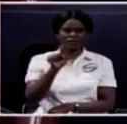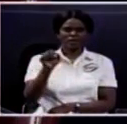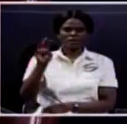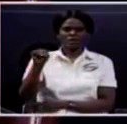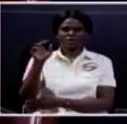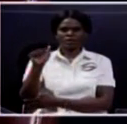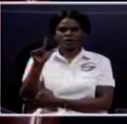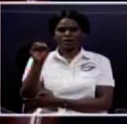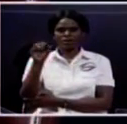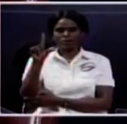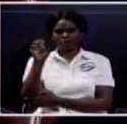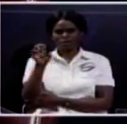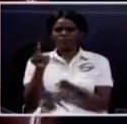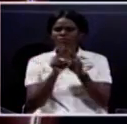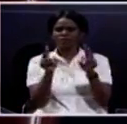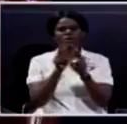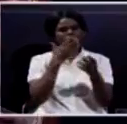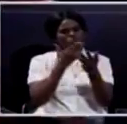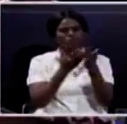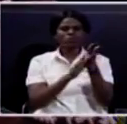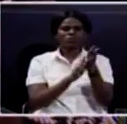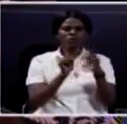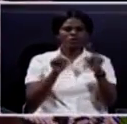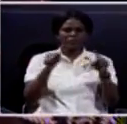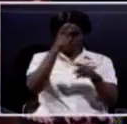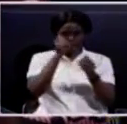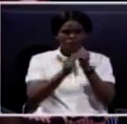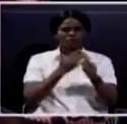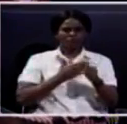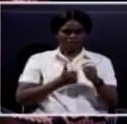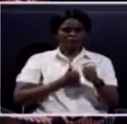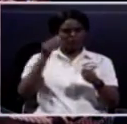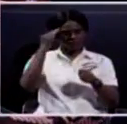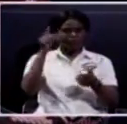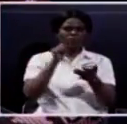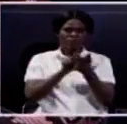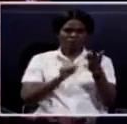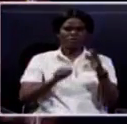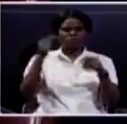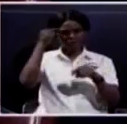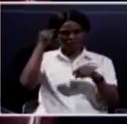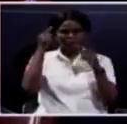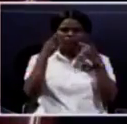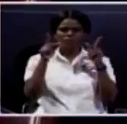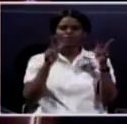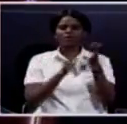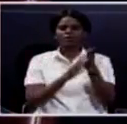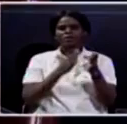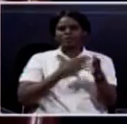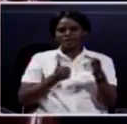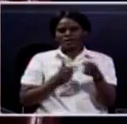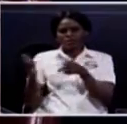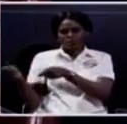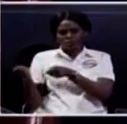Malole, a very good school. But because I had confidence in public institutions, I withdrew my